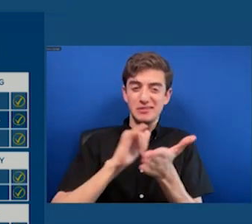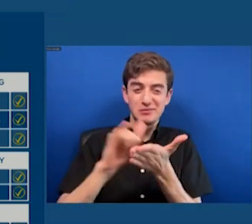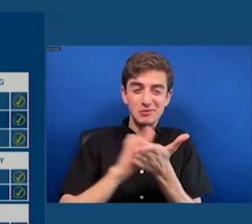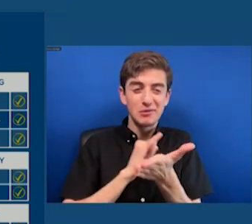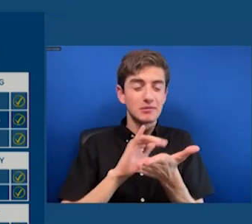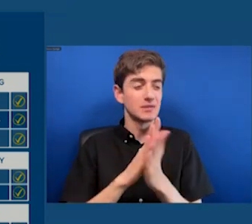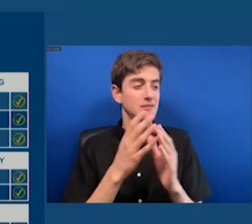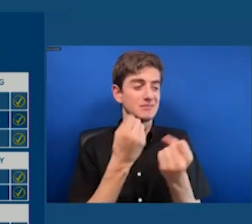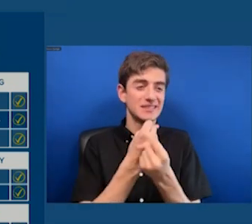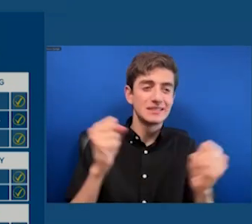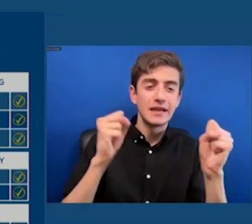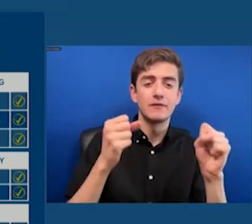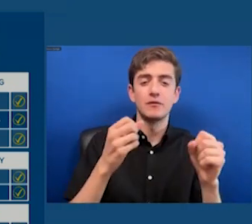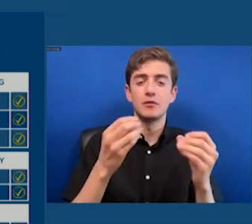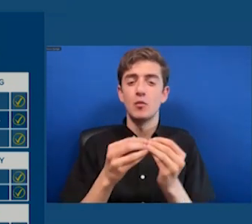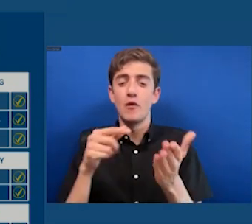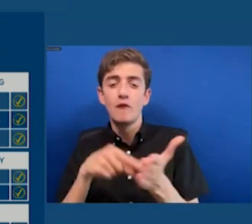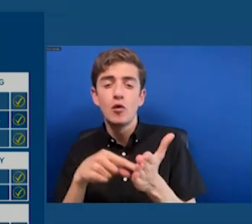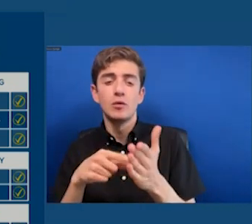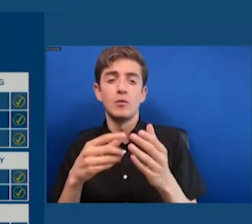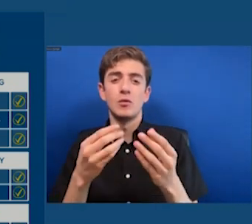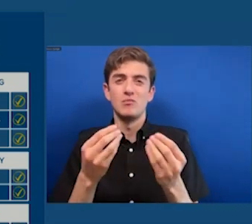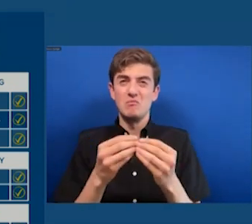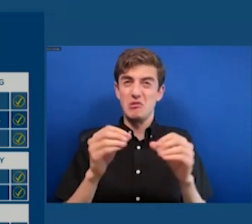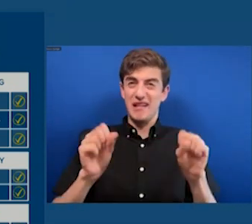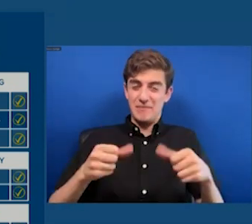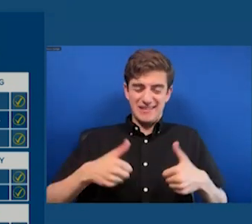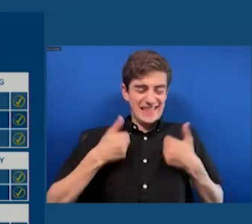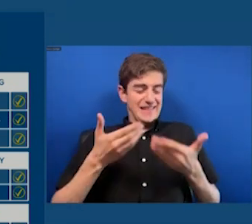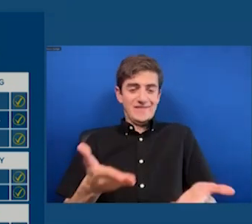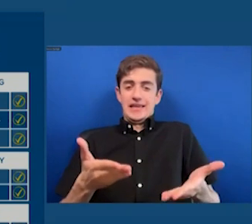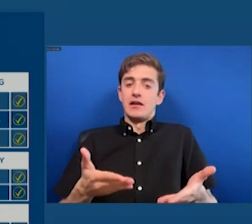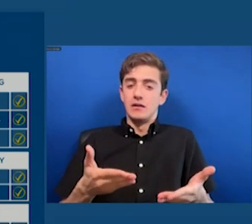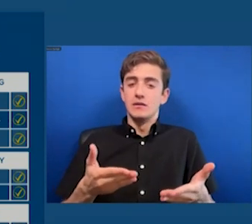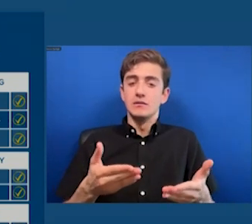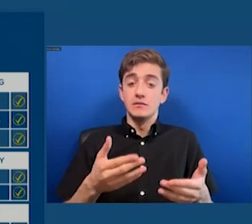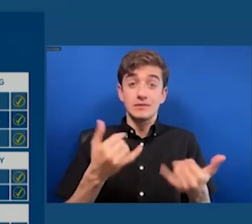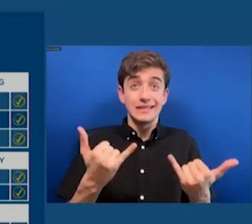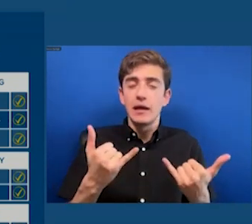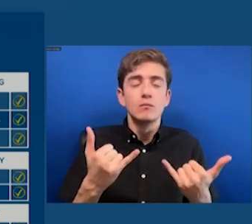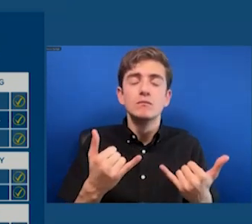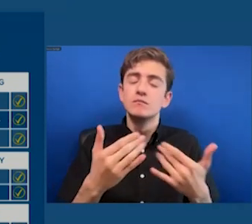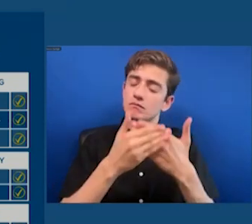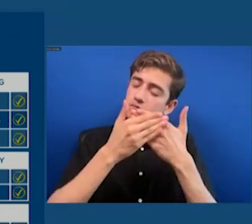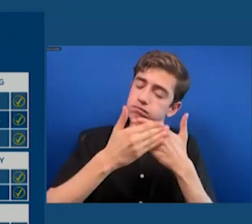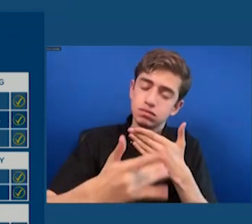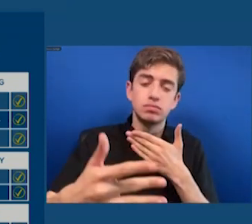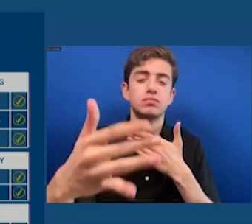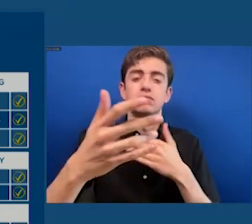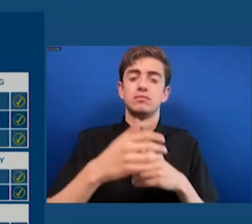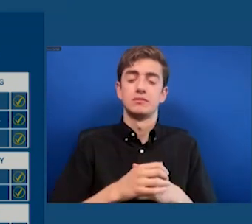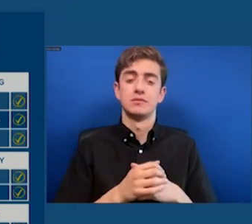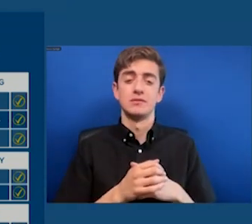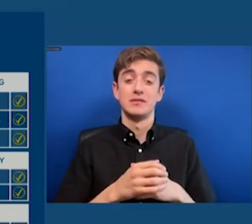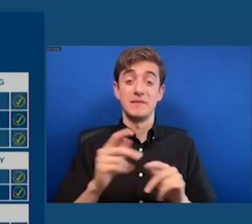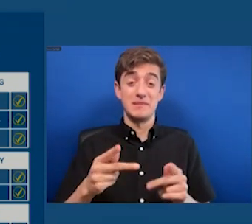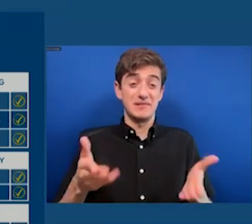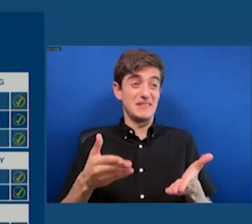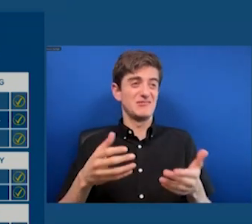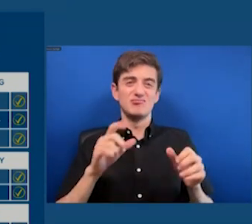but tomorrow, and ensure that people across our state can still have optimism and hope that better days lie